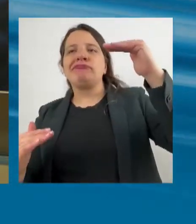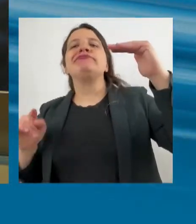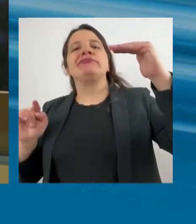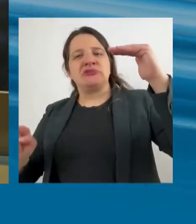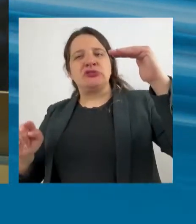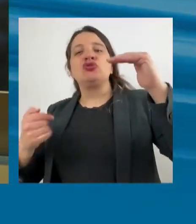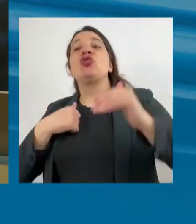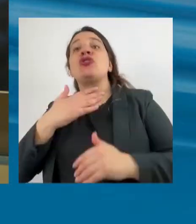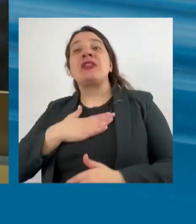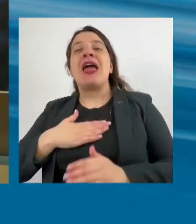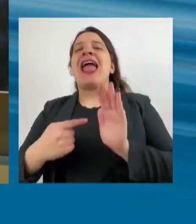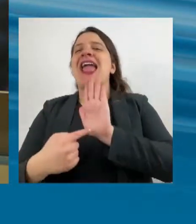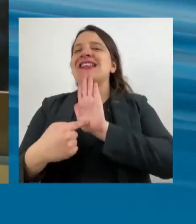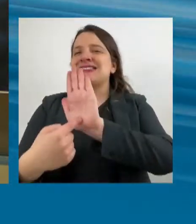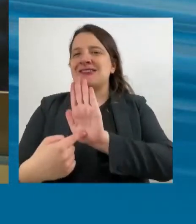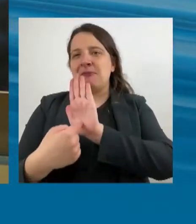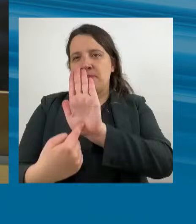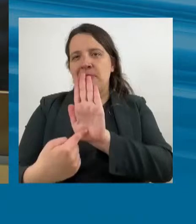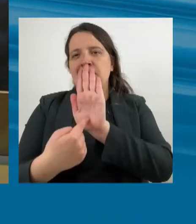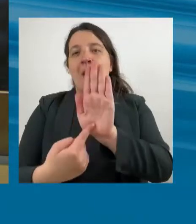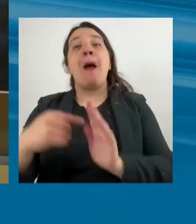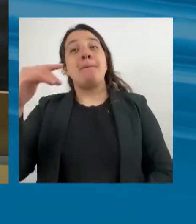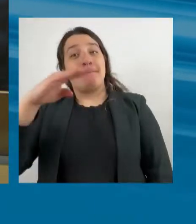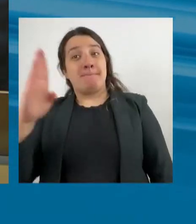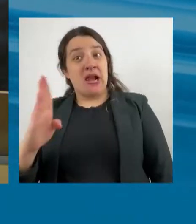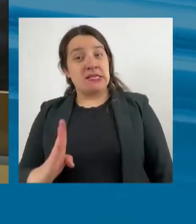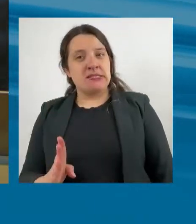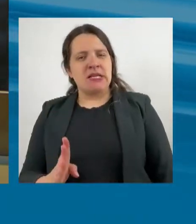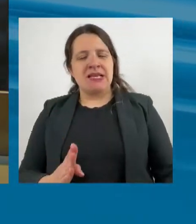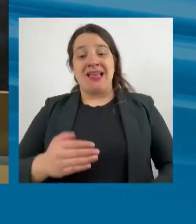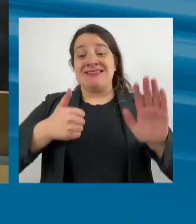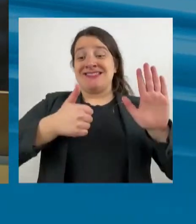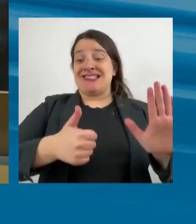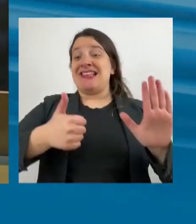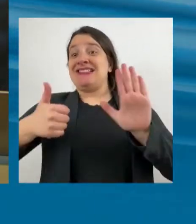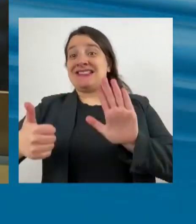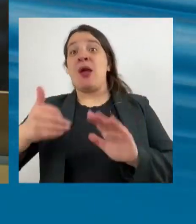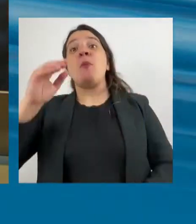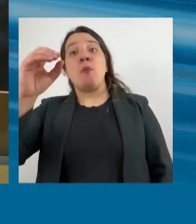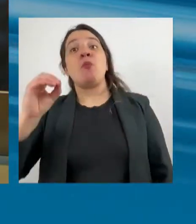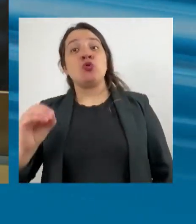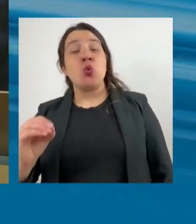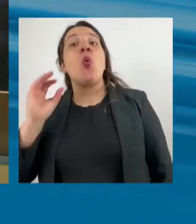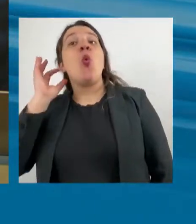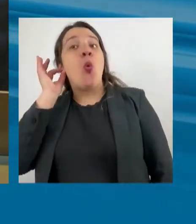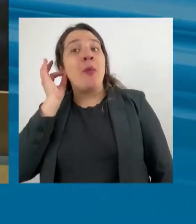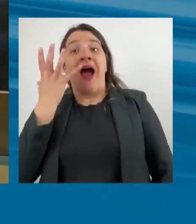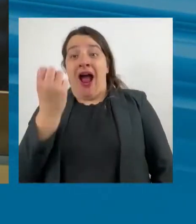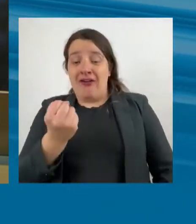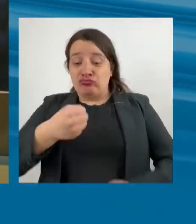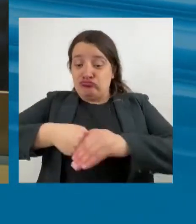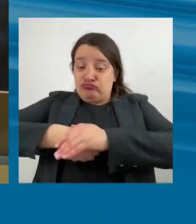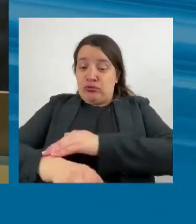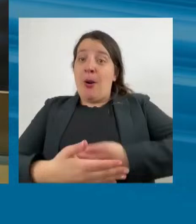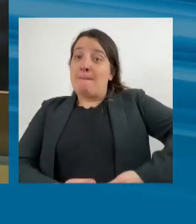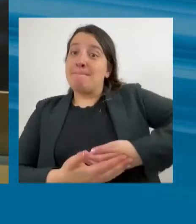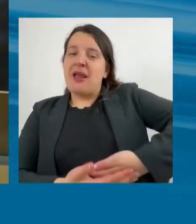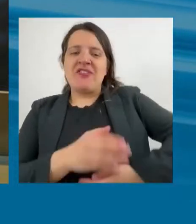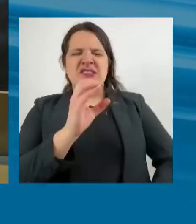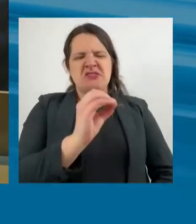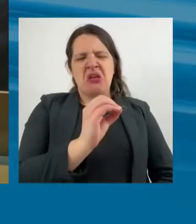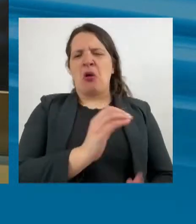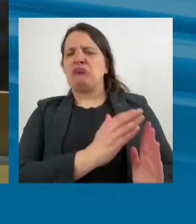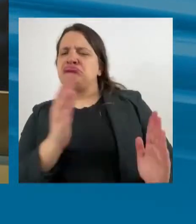region. Let me just give you one example. In Brazil, 66% of women women with children from 0 to